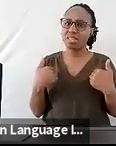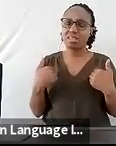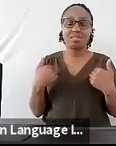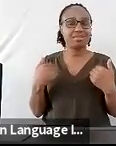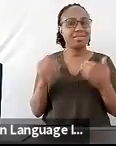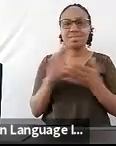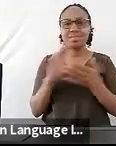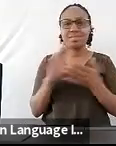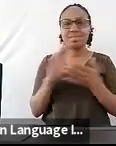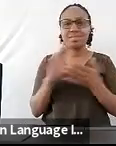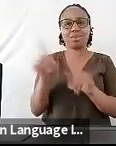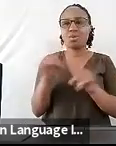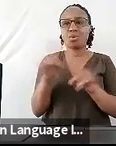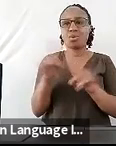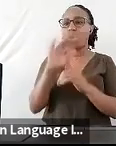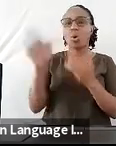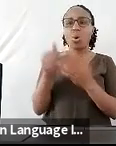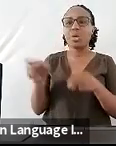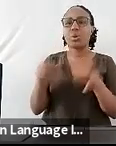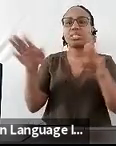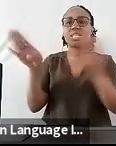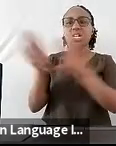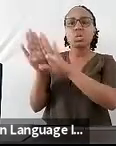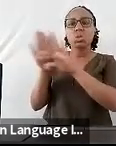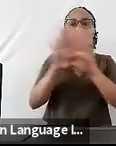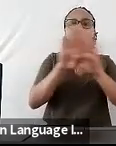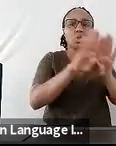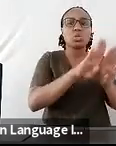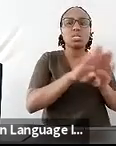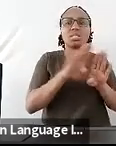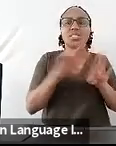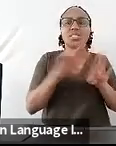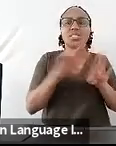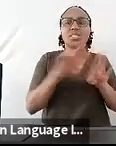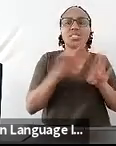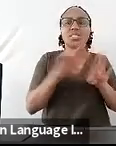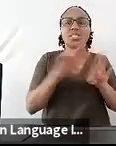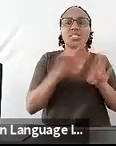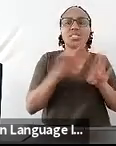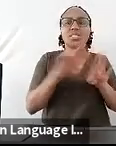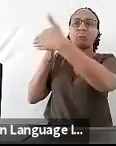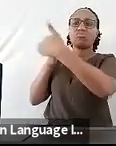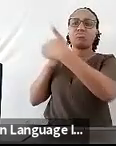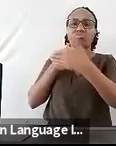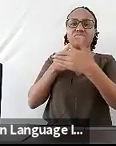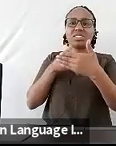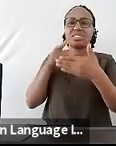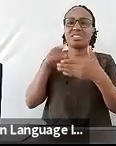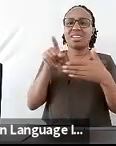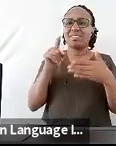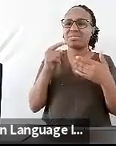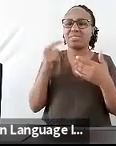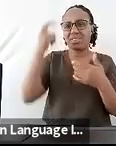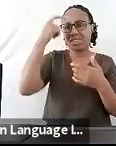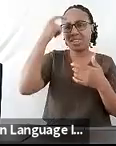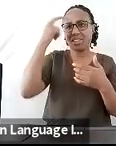is closing around us. And there's a paranoia about arrival from places, you know, from Africa, from